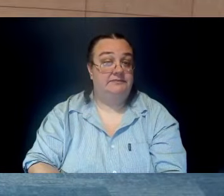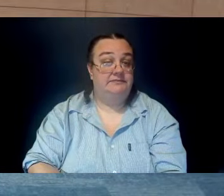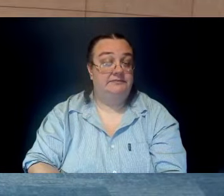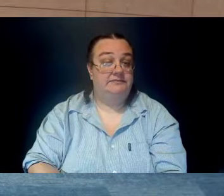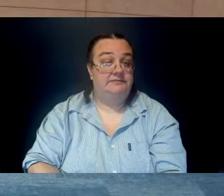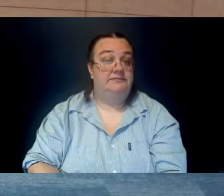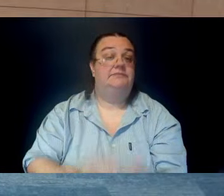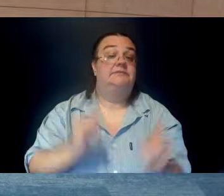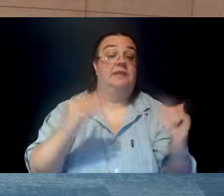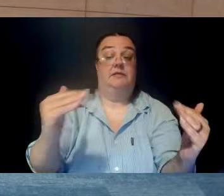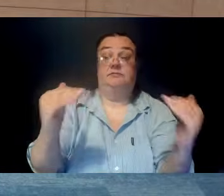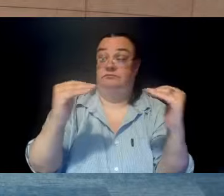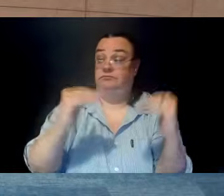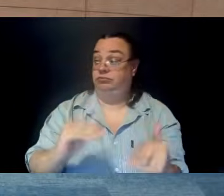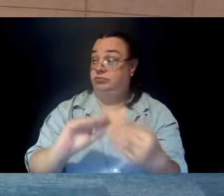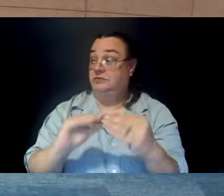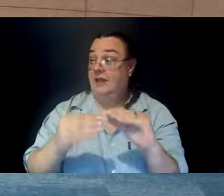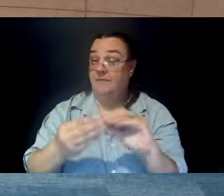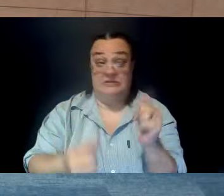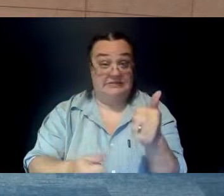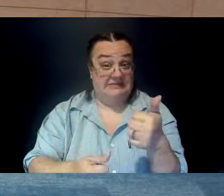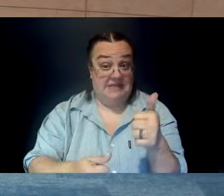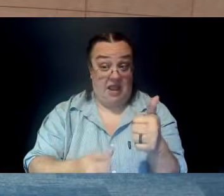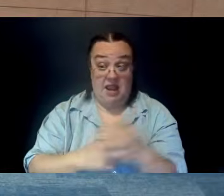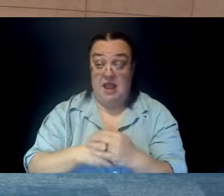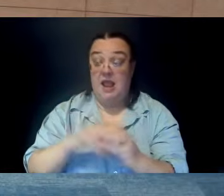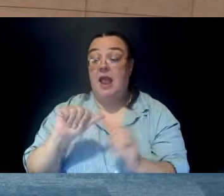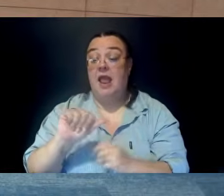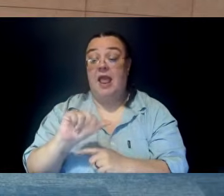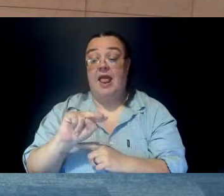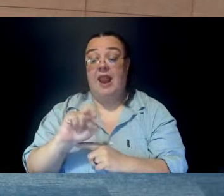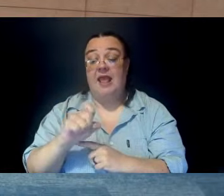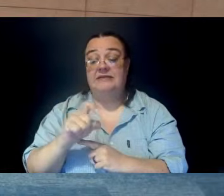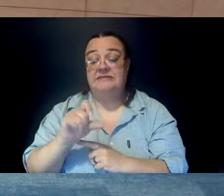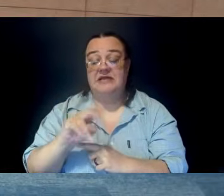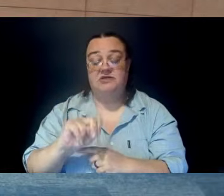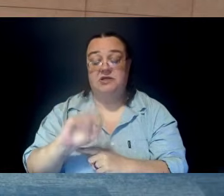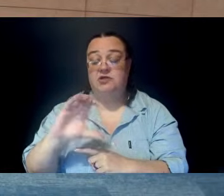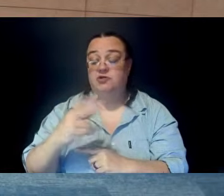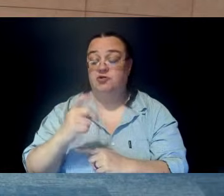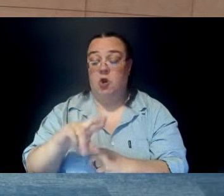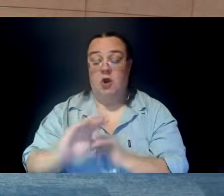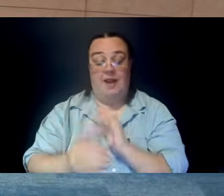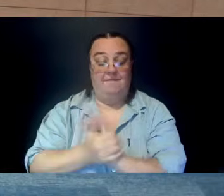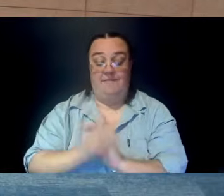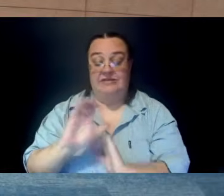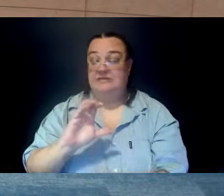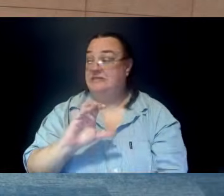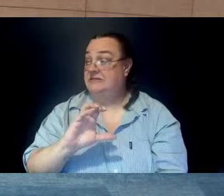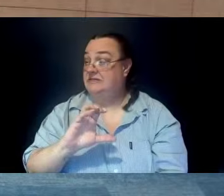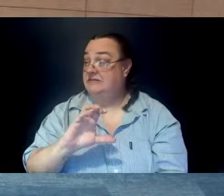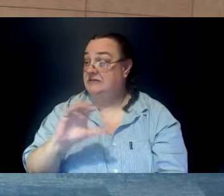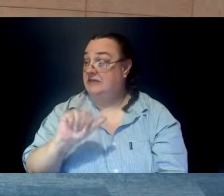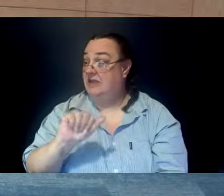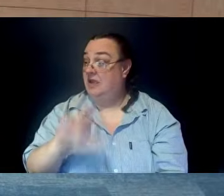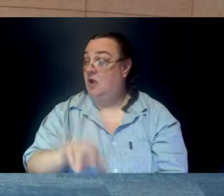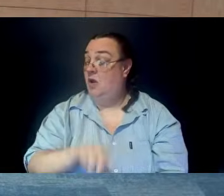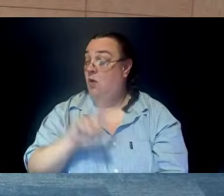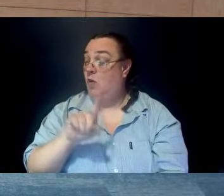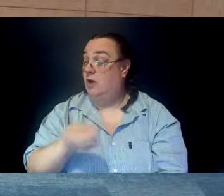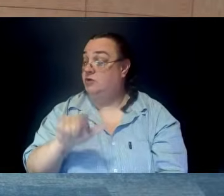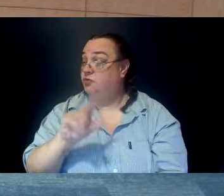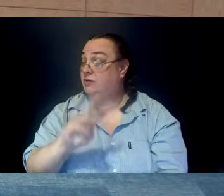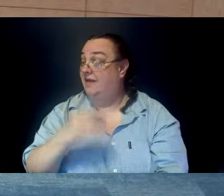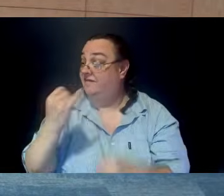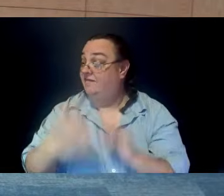On to item 10. Annexation Charter Amendment, CAR 126, final reading and adoption of the